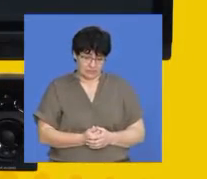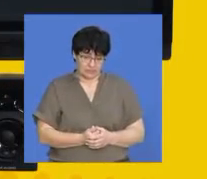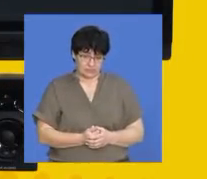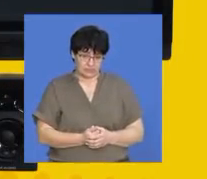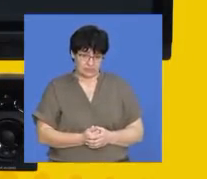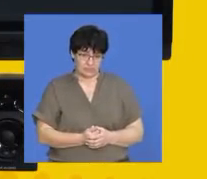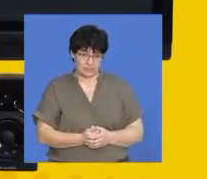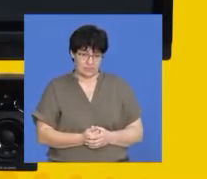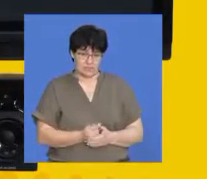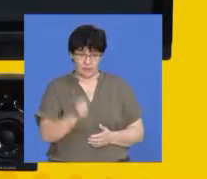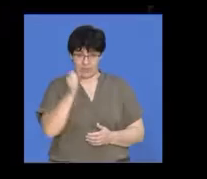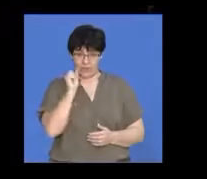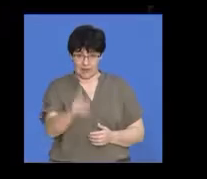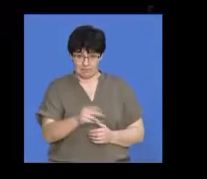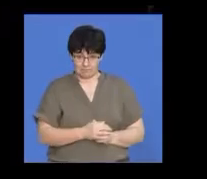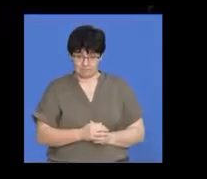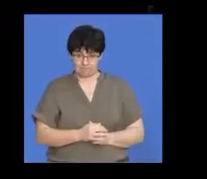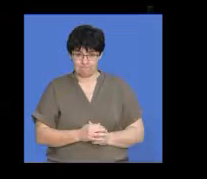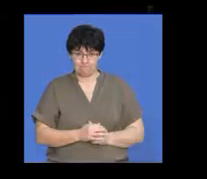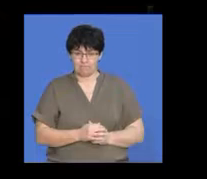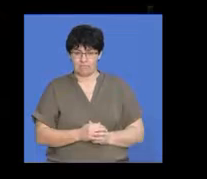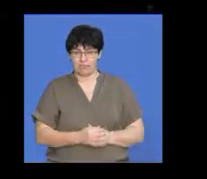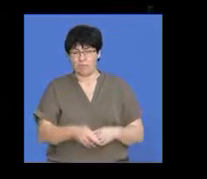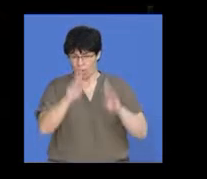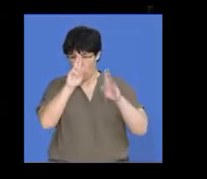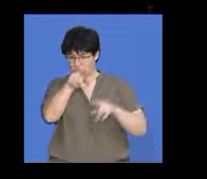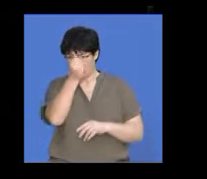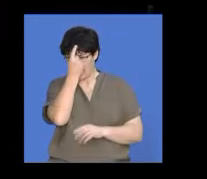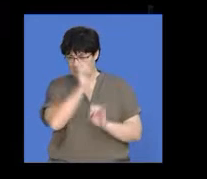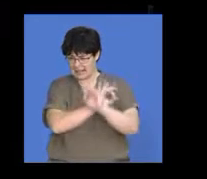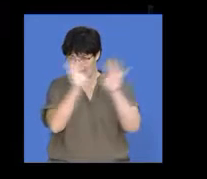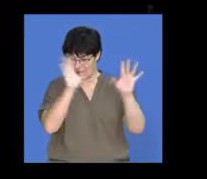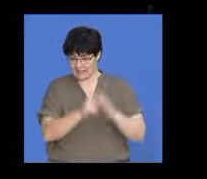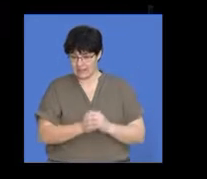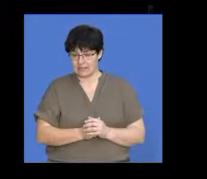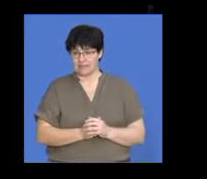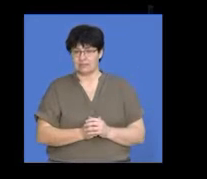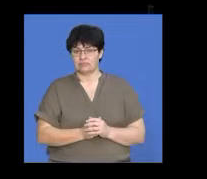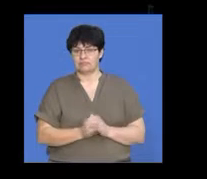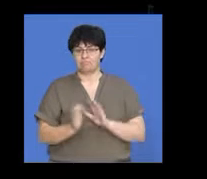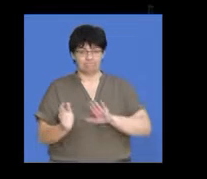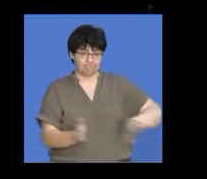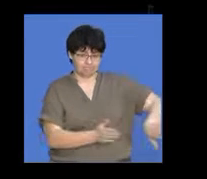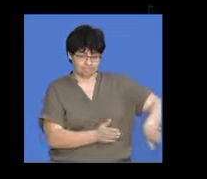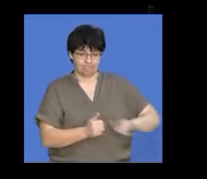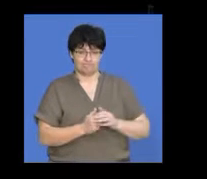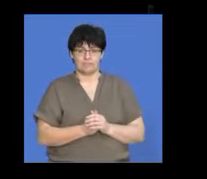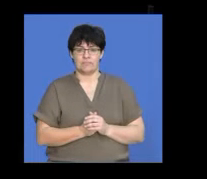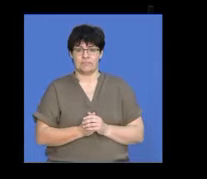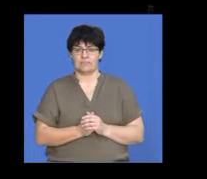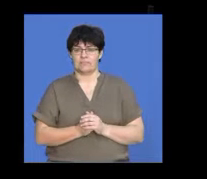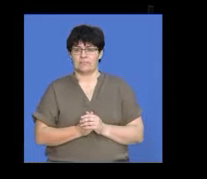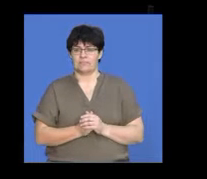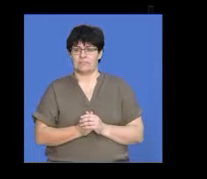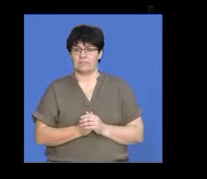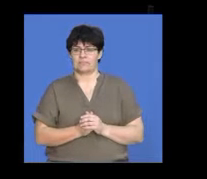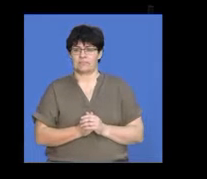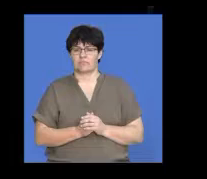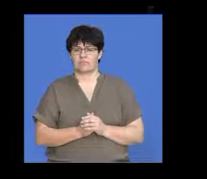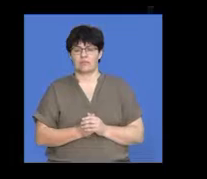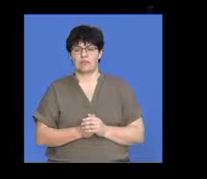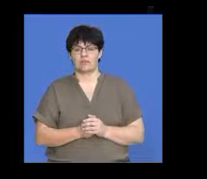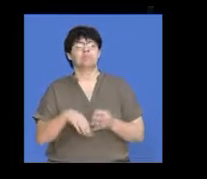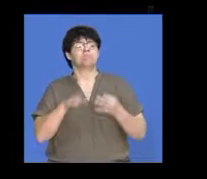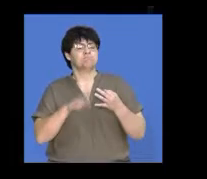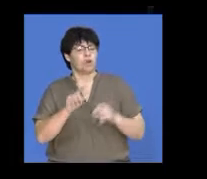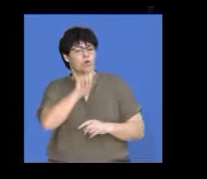food. Okay, so guys, I hope you understand that, and then let's move on. This is another